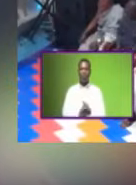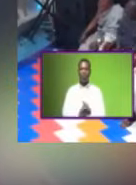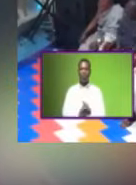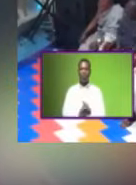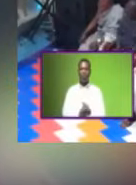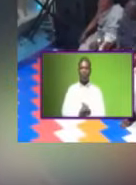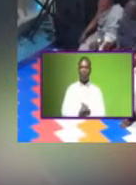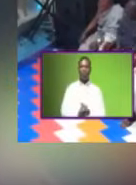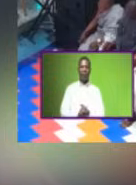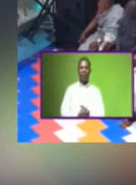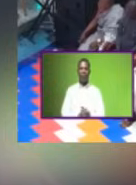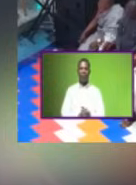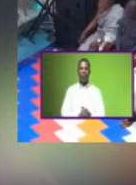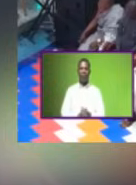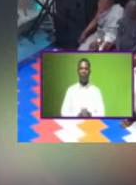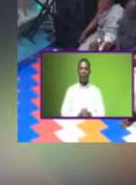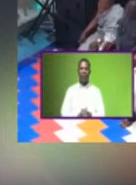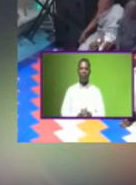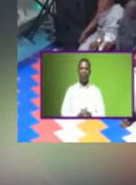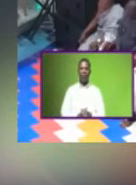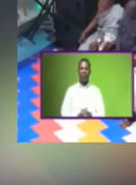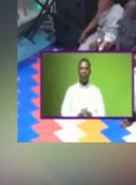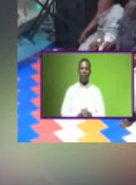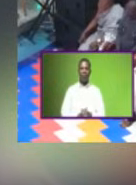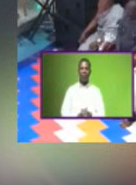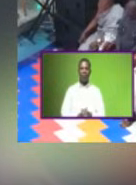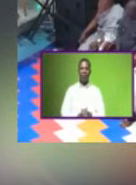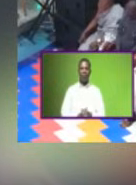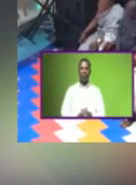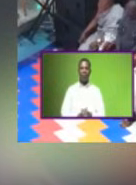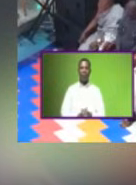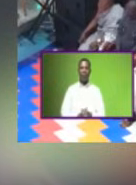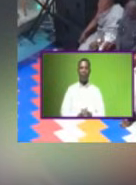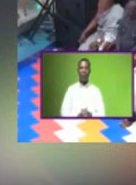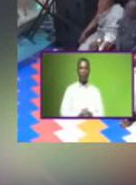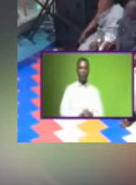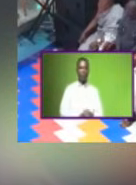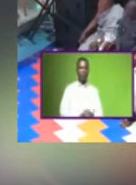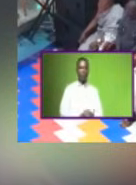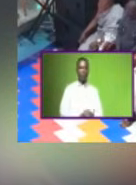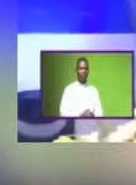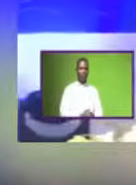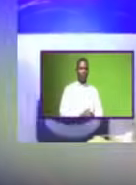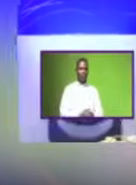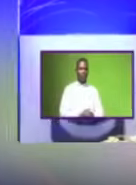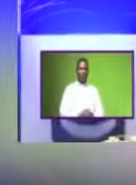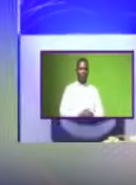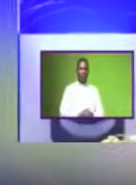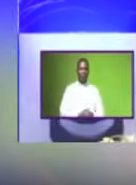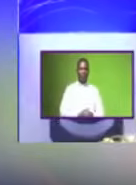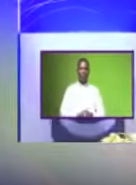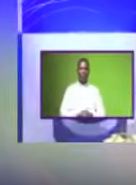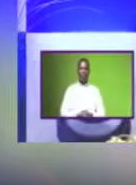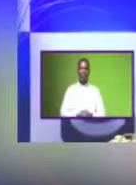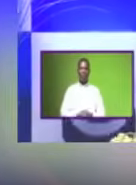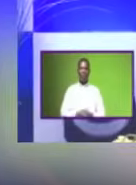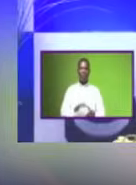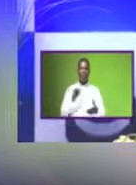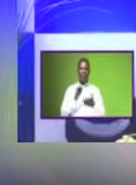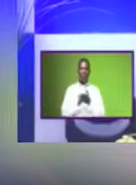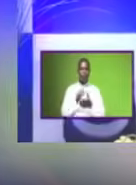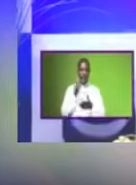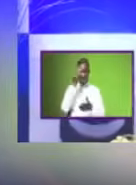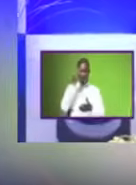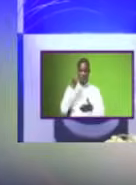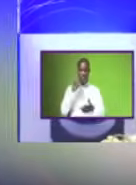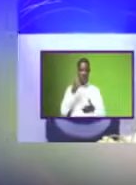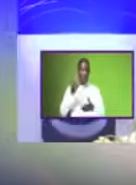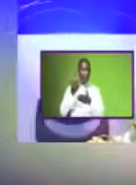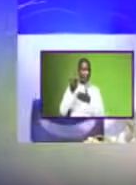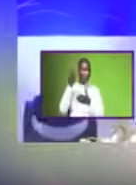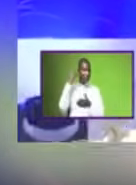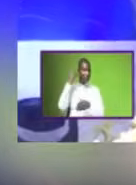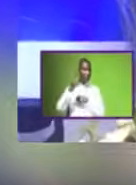And you shall see all these miracles and signs.